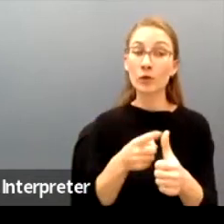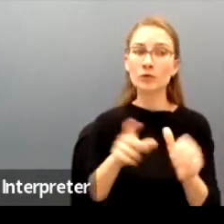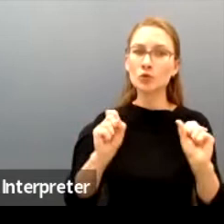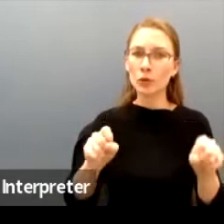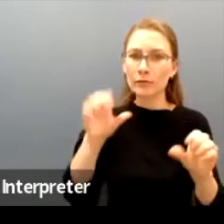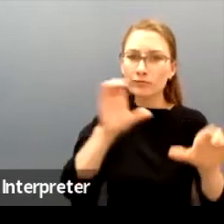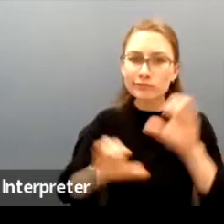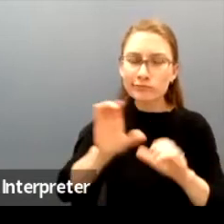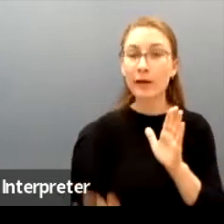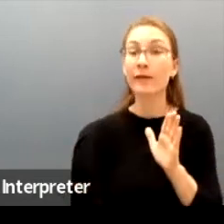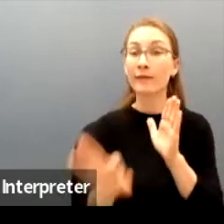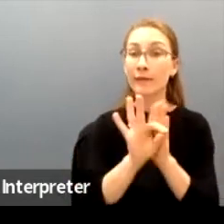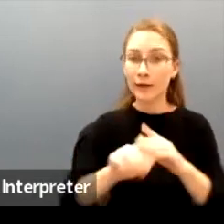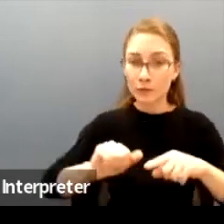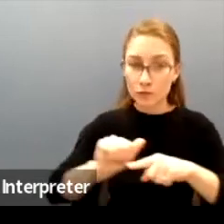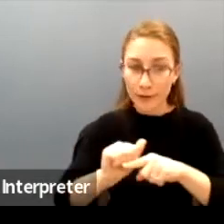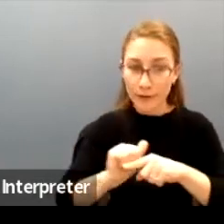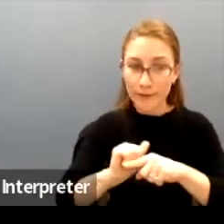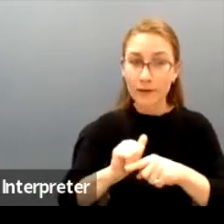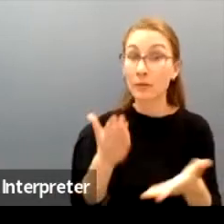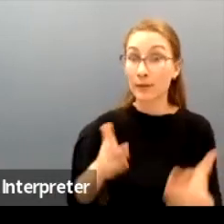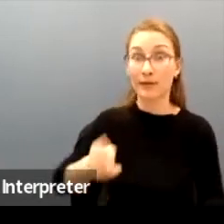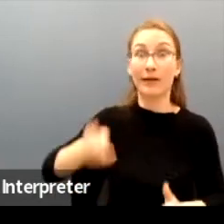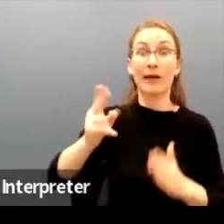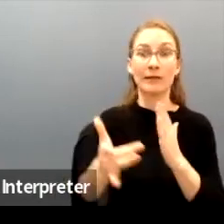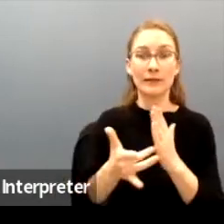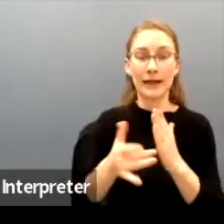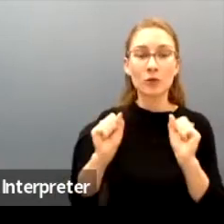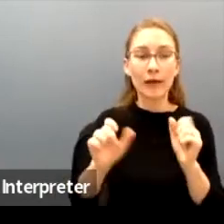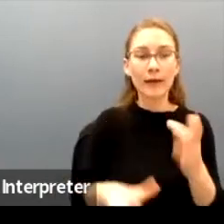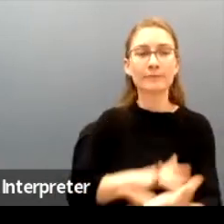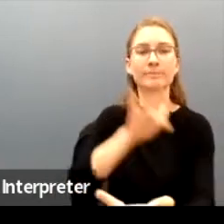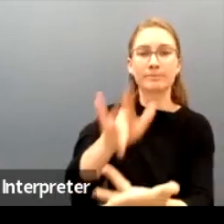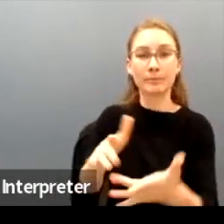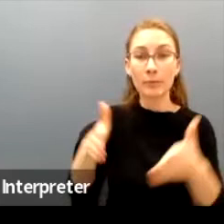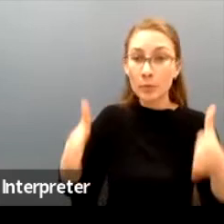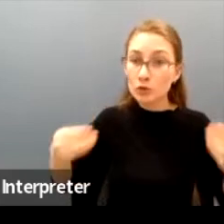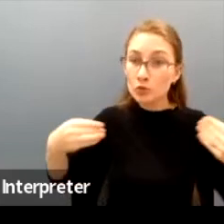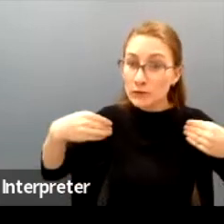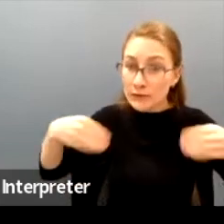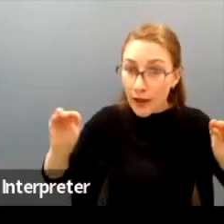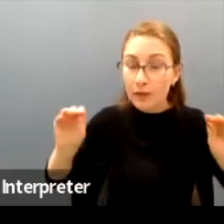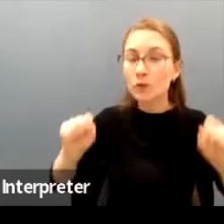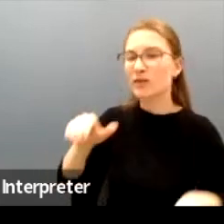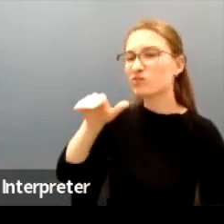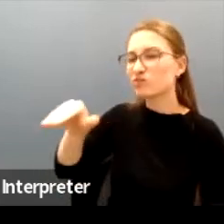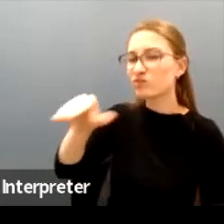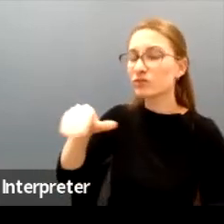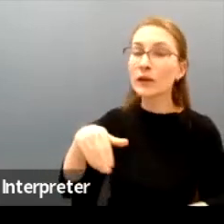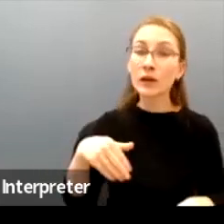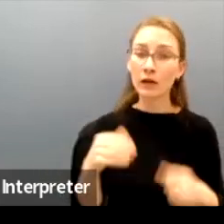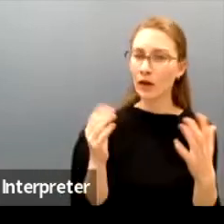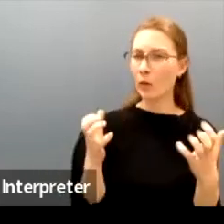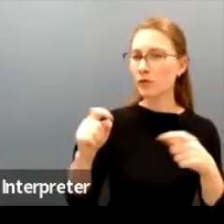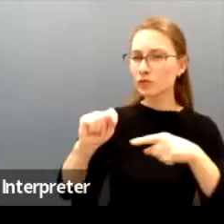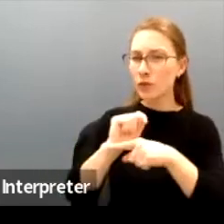of programming. You can reach out to the vendor who sells that type of device and say, hey, I'm looking for training on maybe